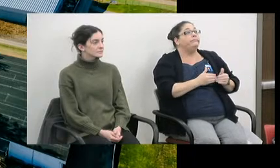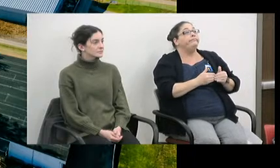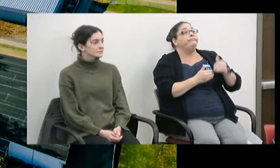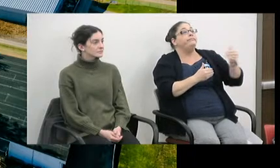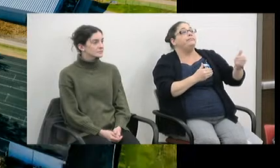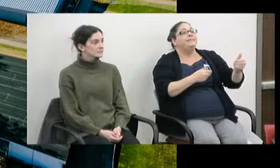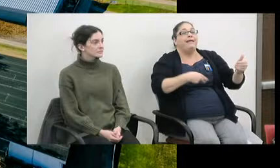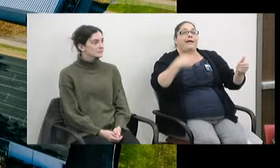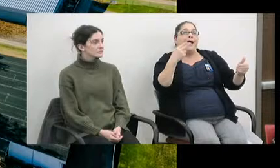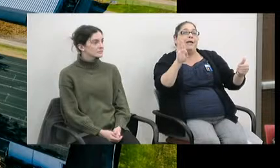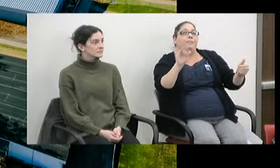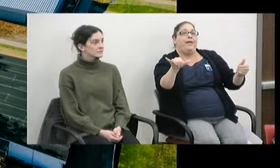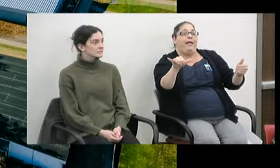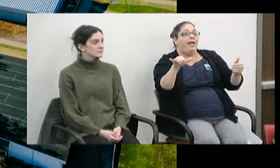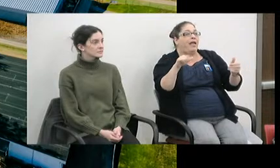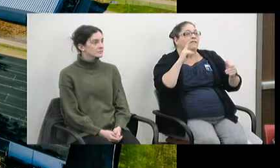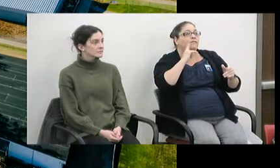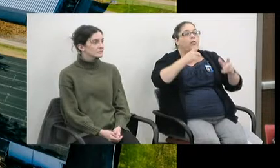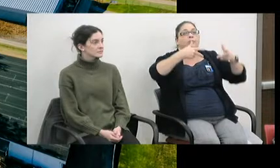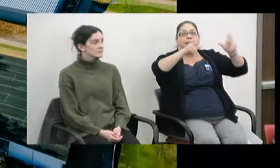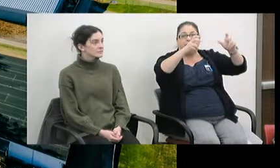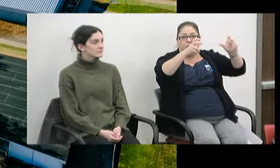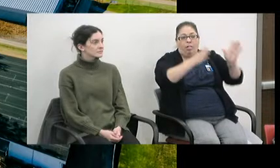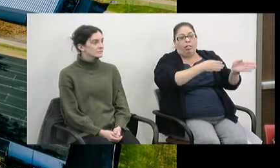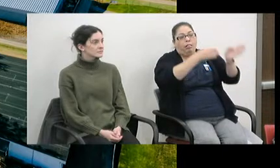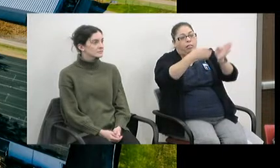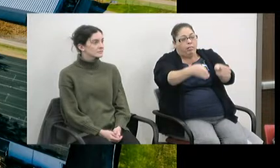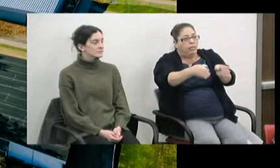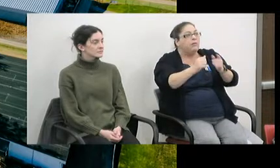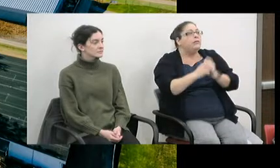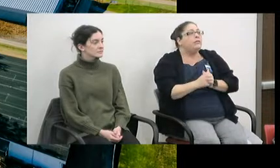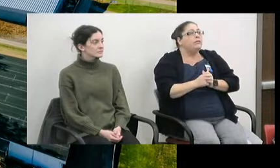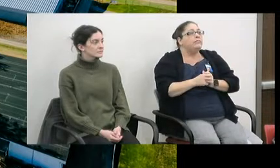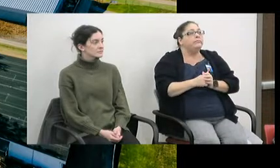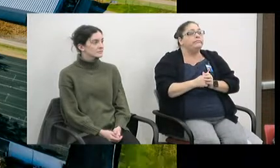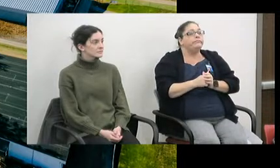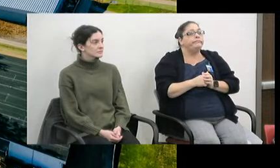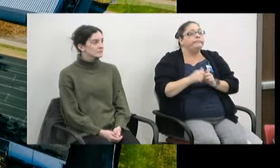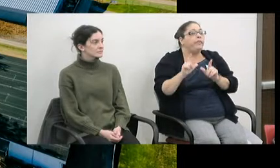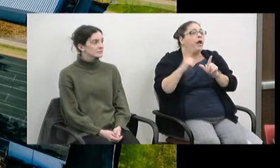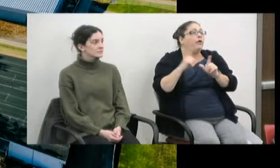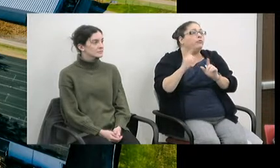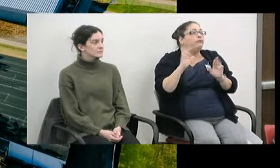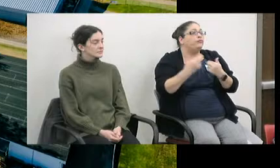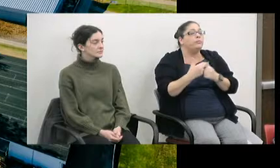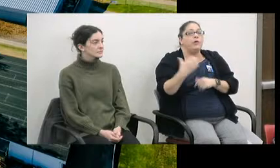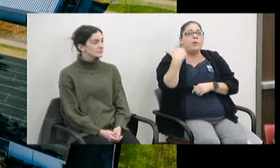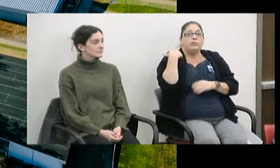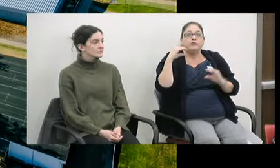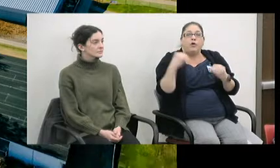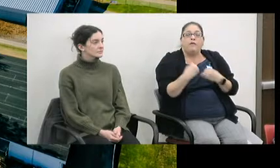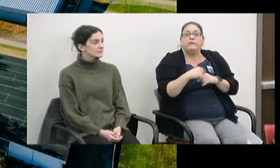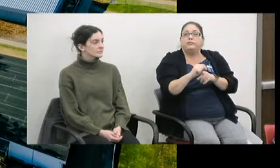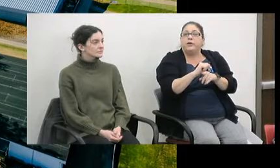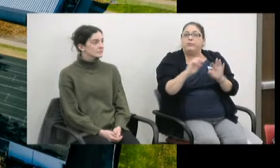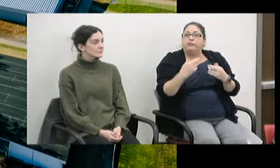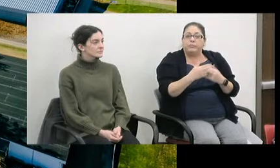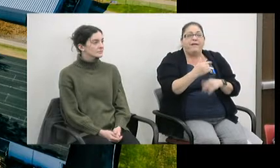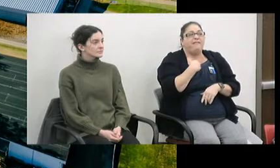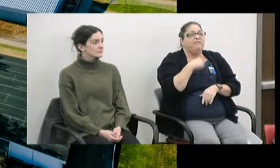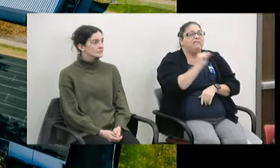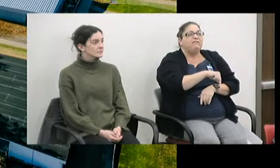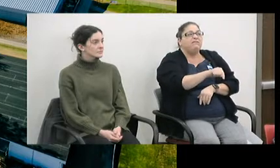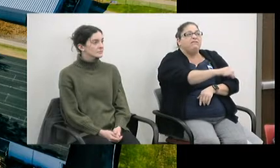high bay area, obviously, is our basketball courts. And then we've got locker rooms, coach's office, and a training room there as well. And